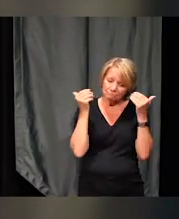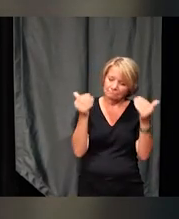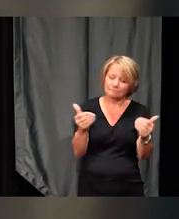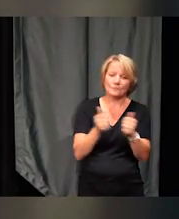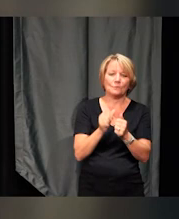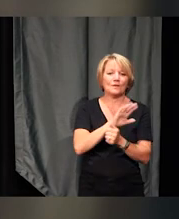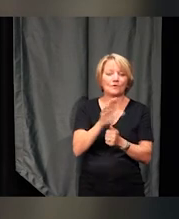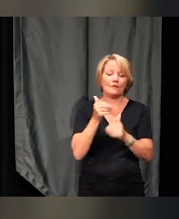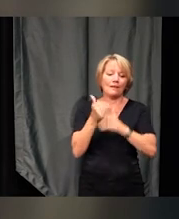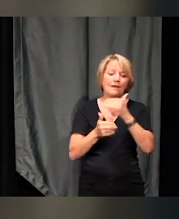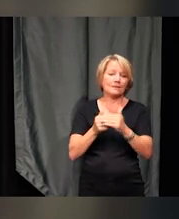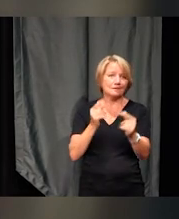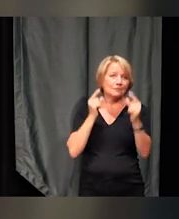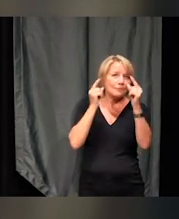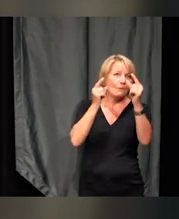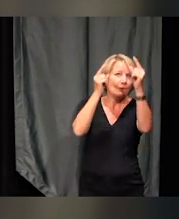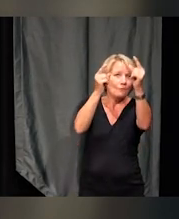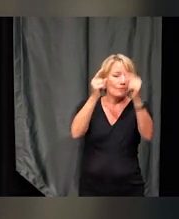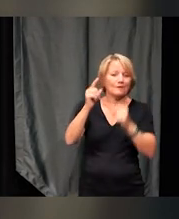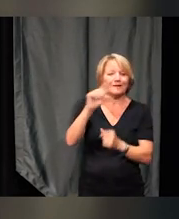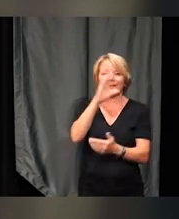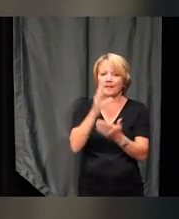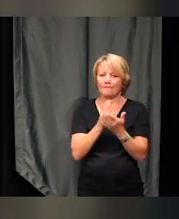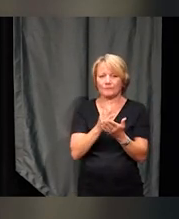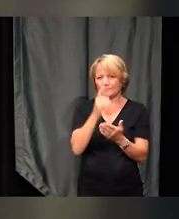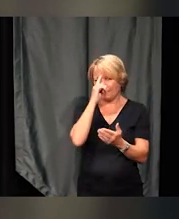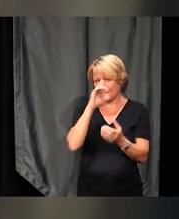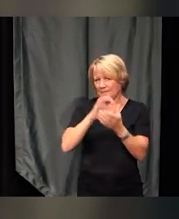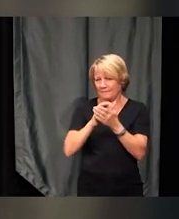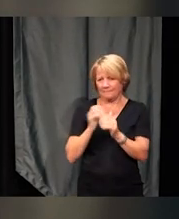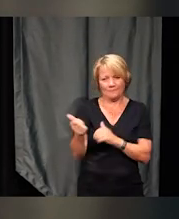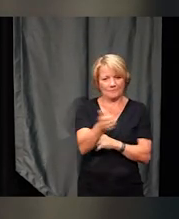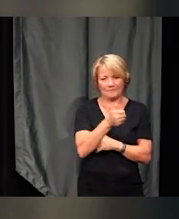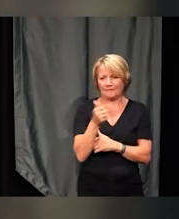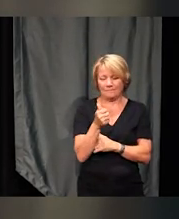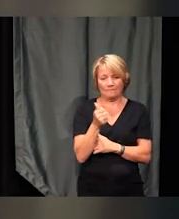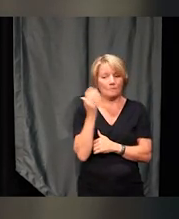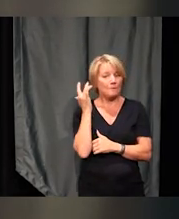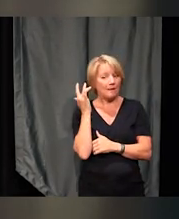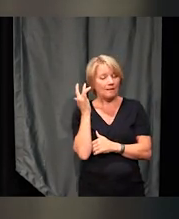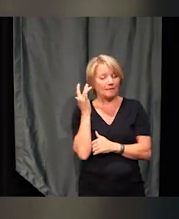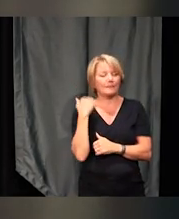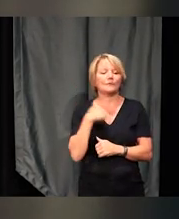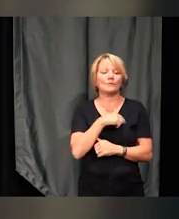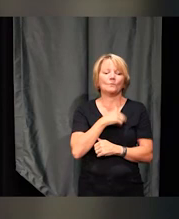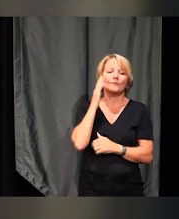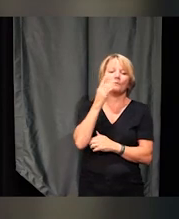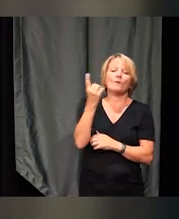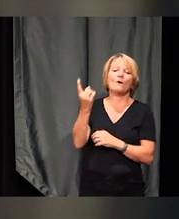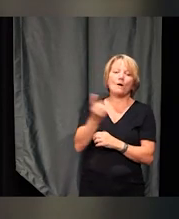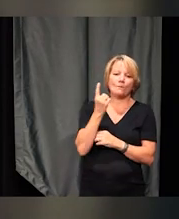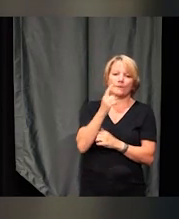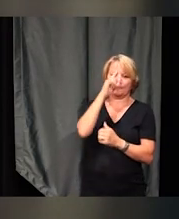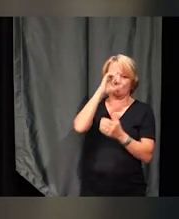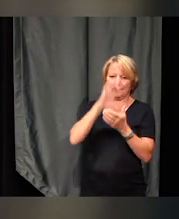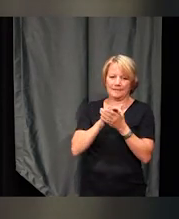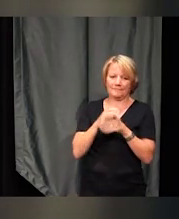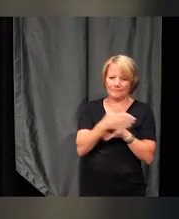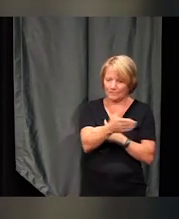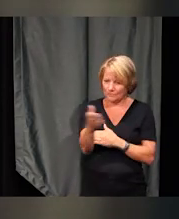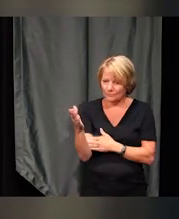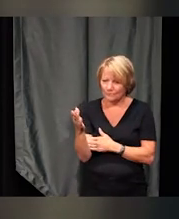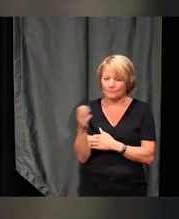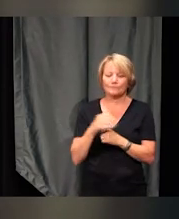your next big goal, and never stop believing in yourself, because we will always believe in